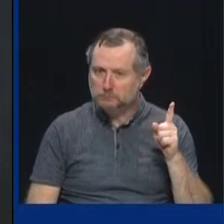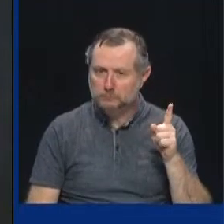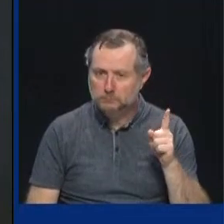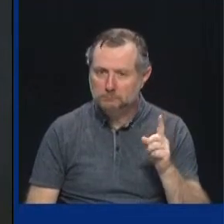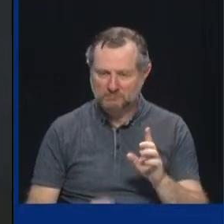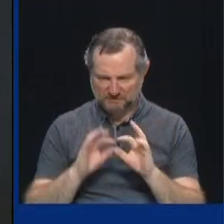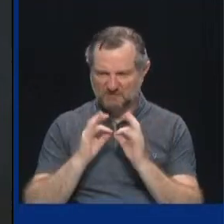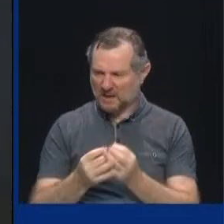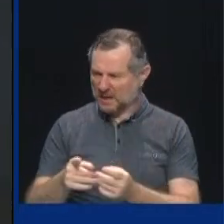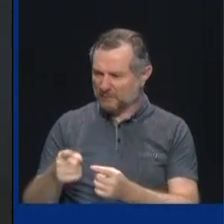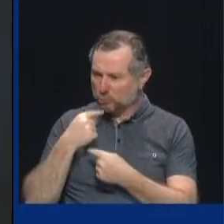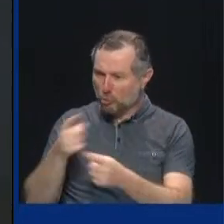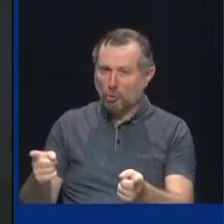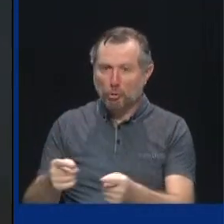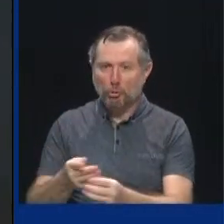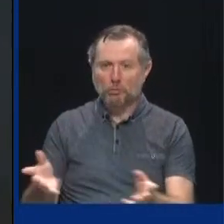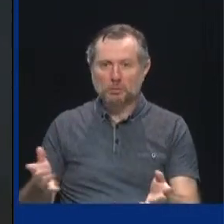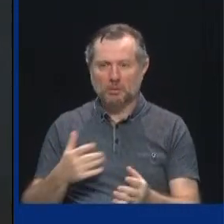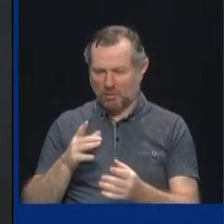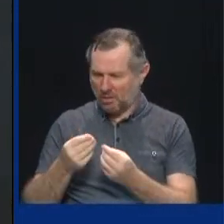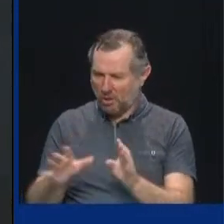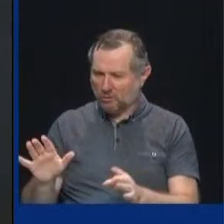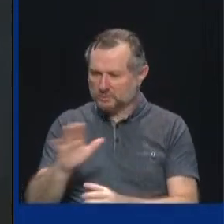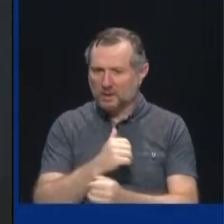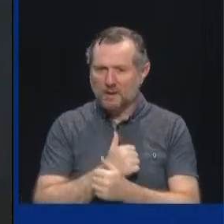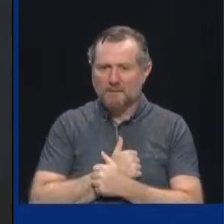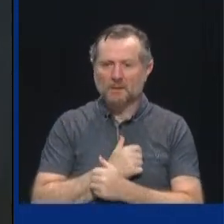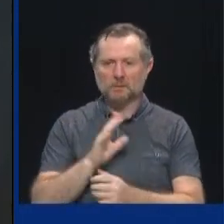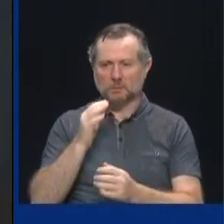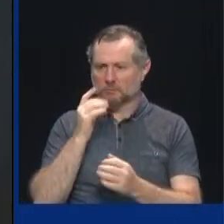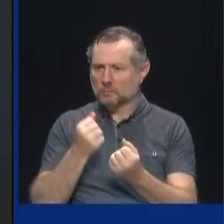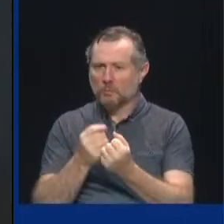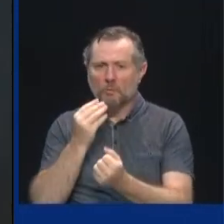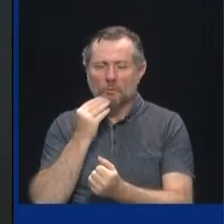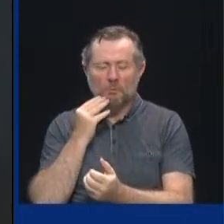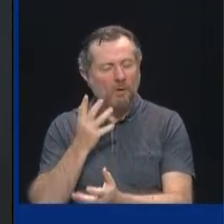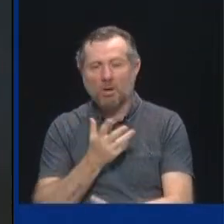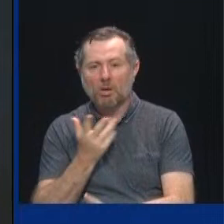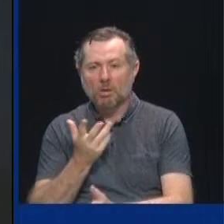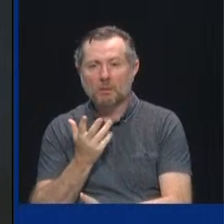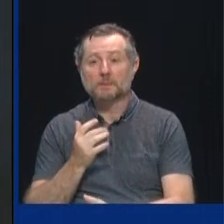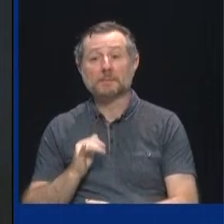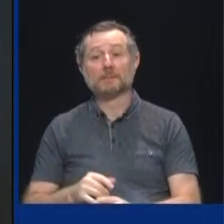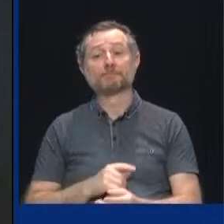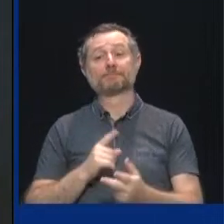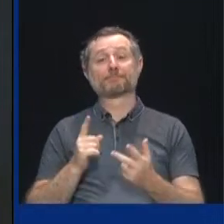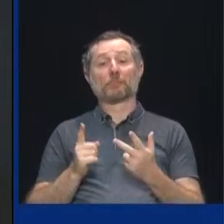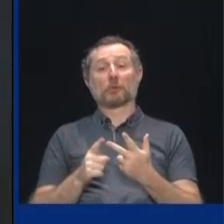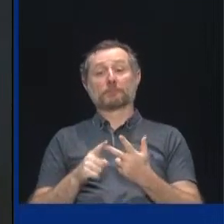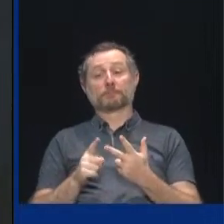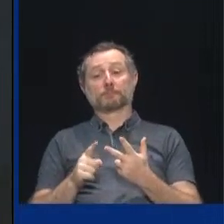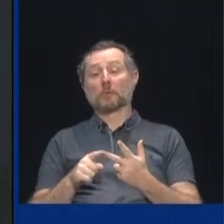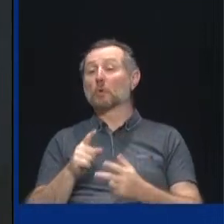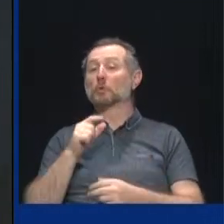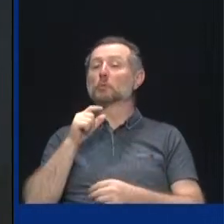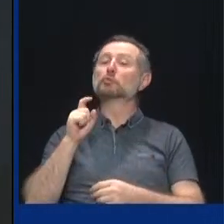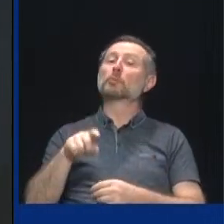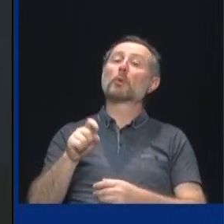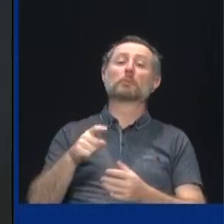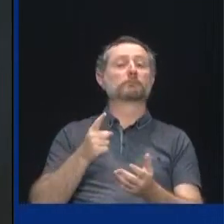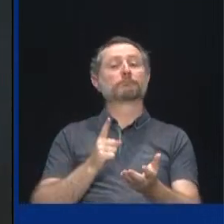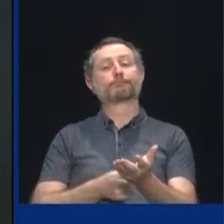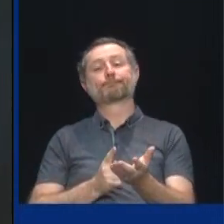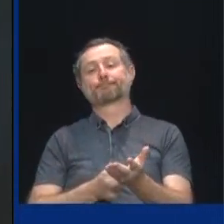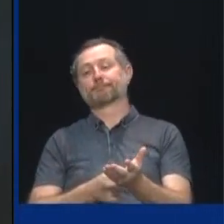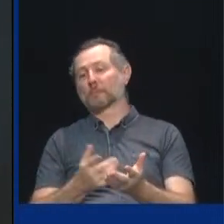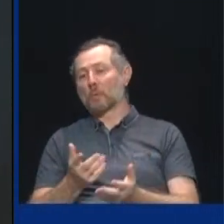who lost a loved one in a nursing home. And third, what we should have been talking about was what happened and